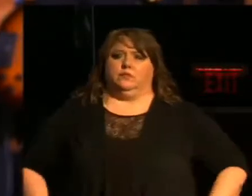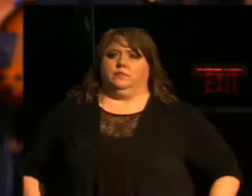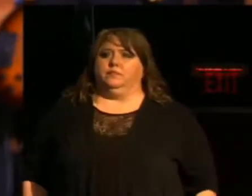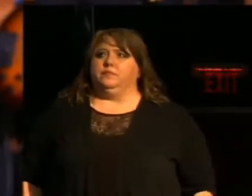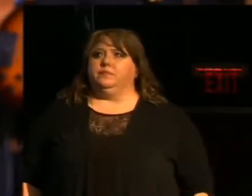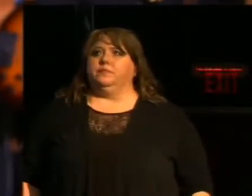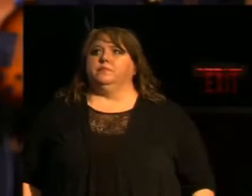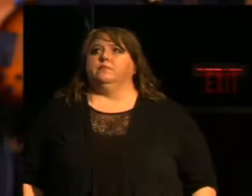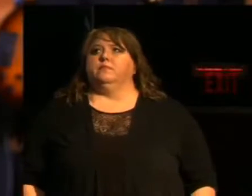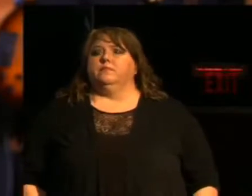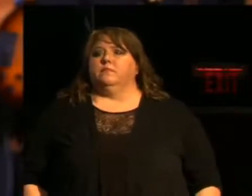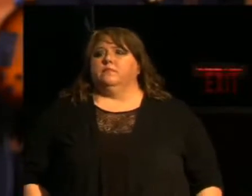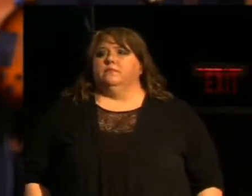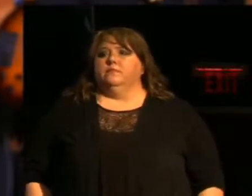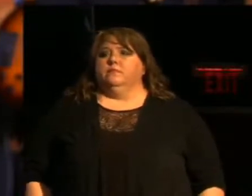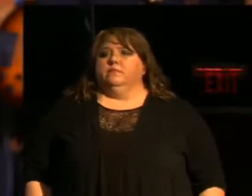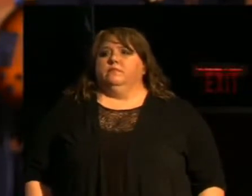have differences.